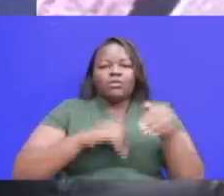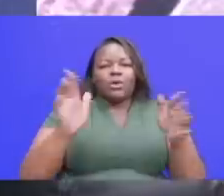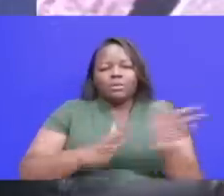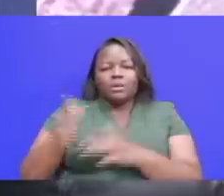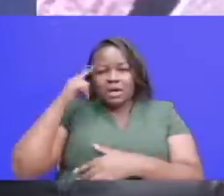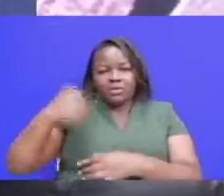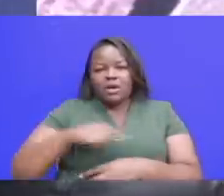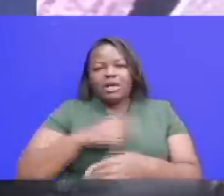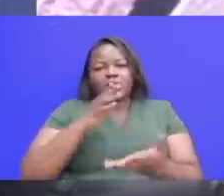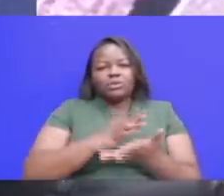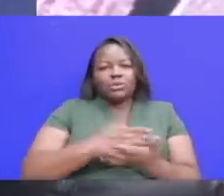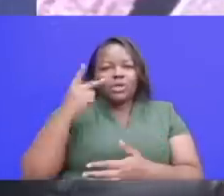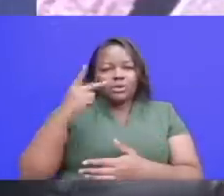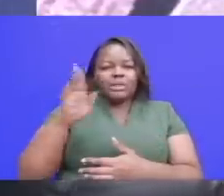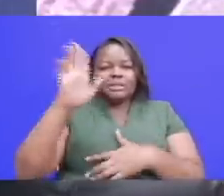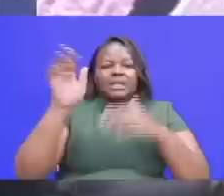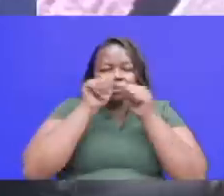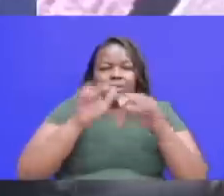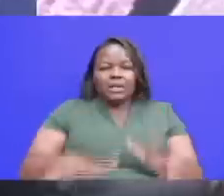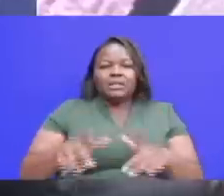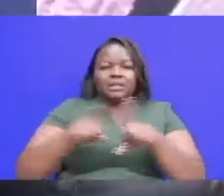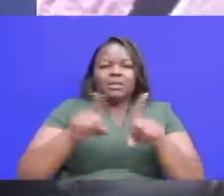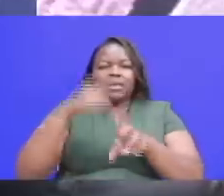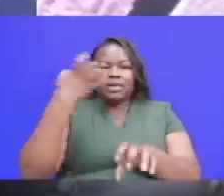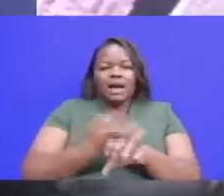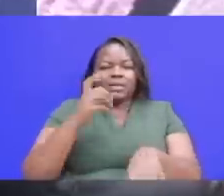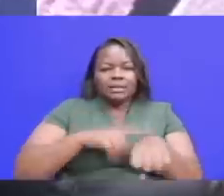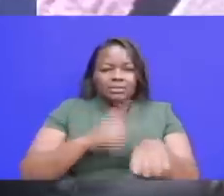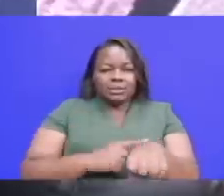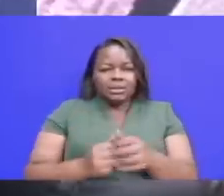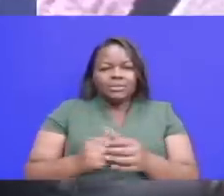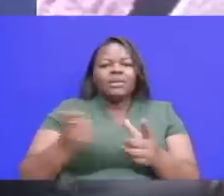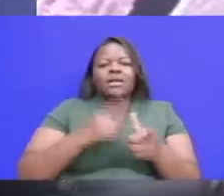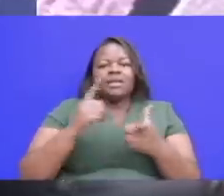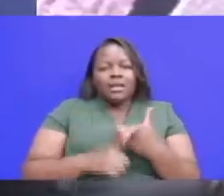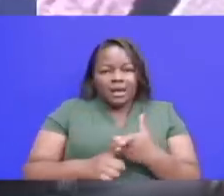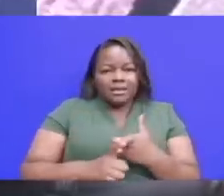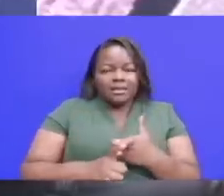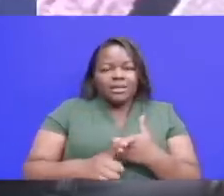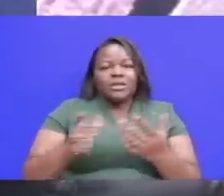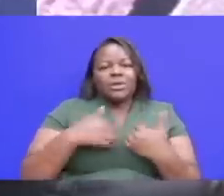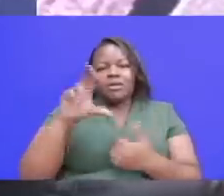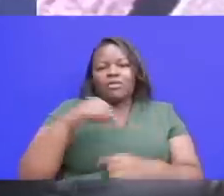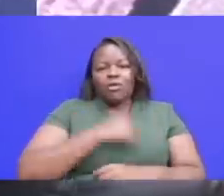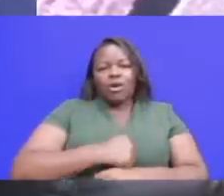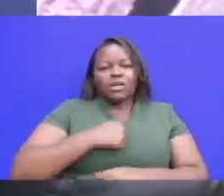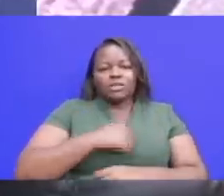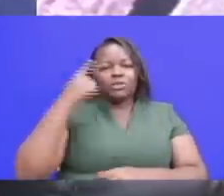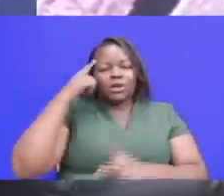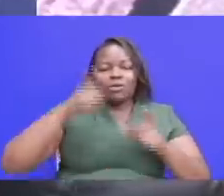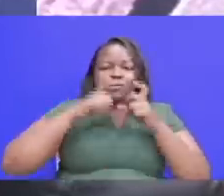will notice his blessings even in the difficult circumstances. Amen. Then there is no excuse for sin.